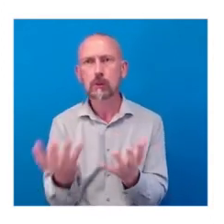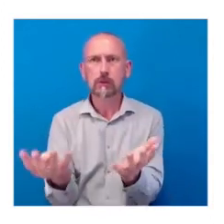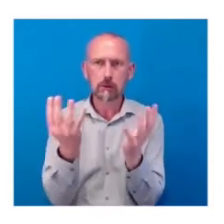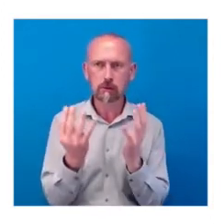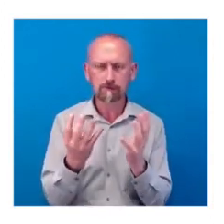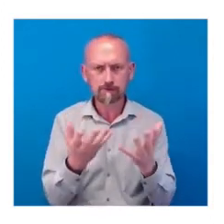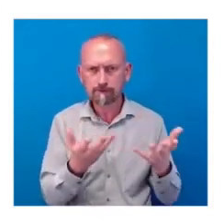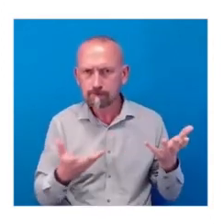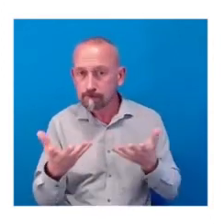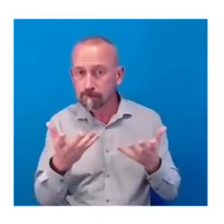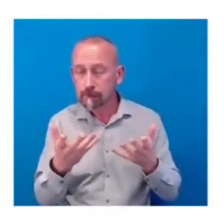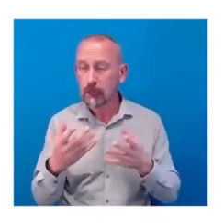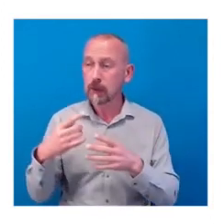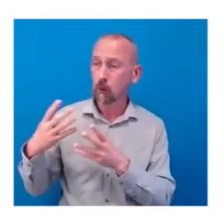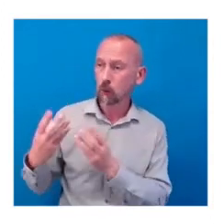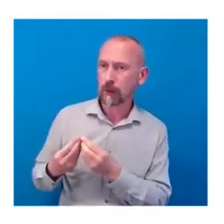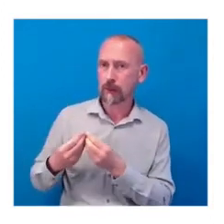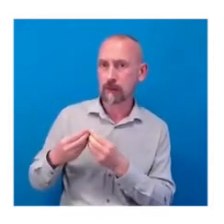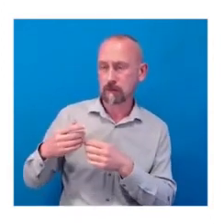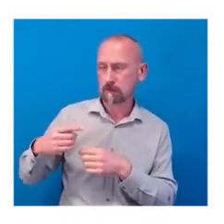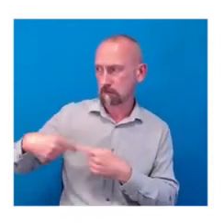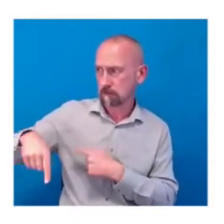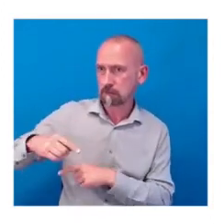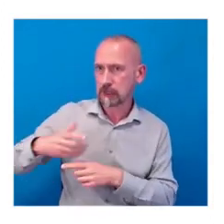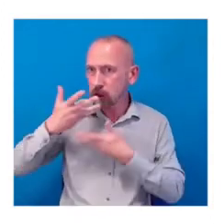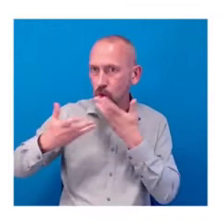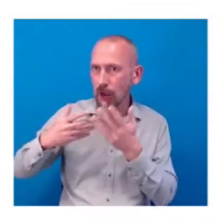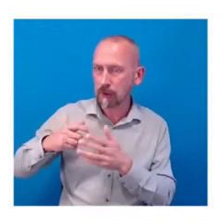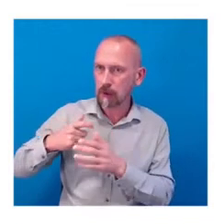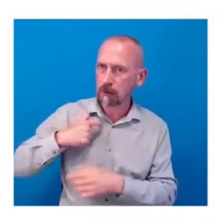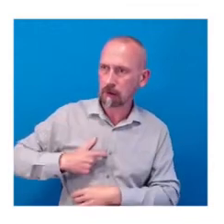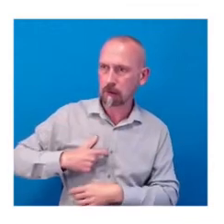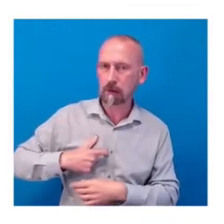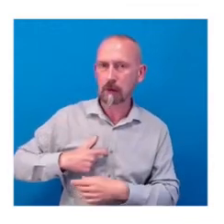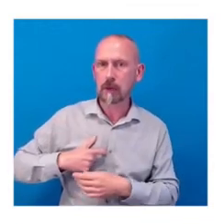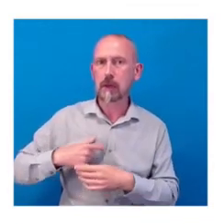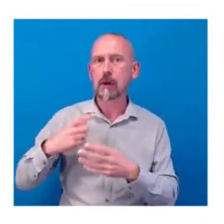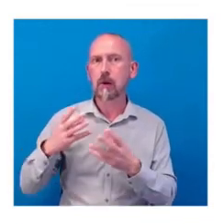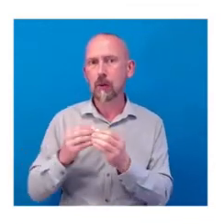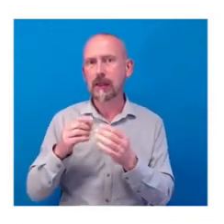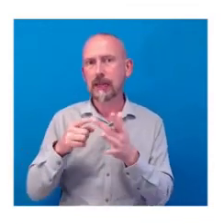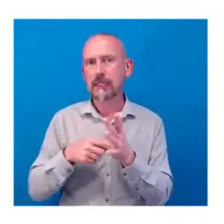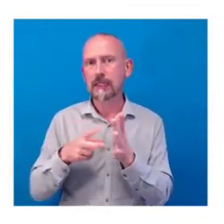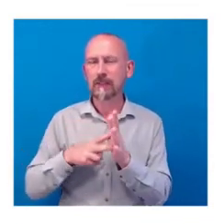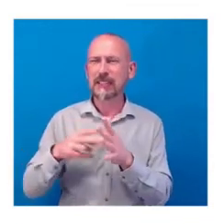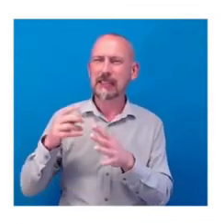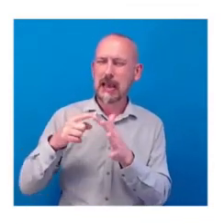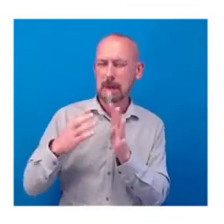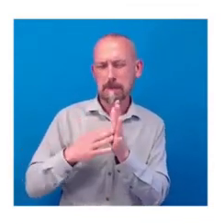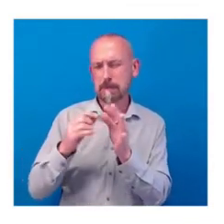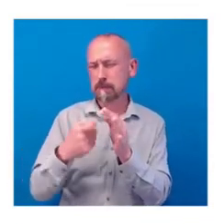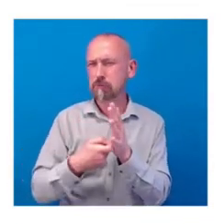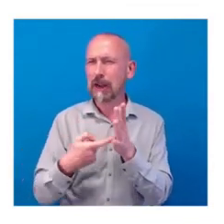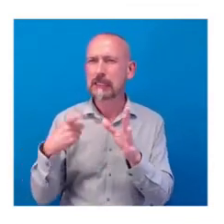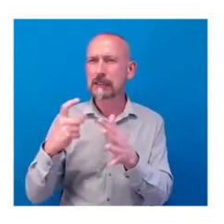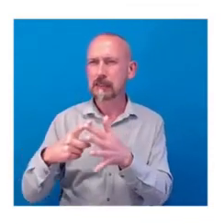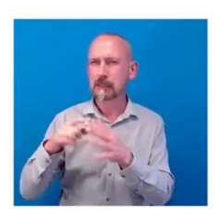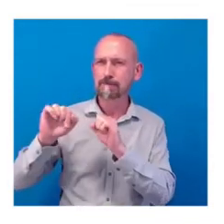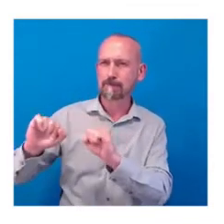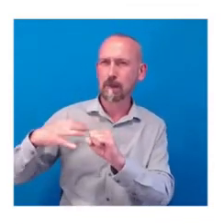with volunteers from ITV Embrace, which is a network for employees from a BAME background. And we're now implementing